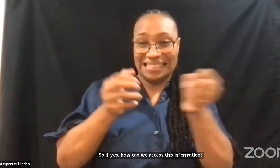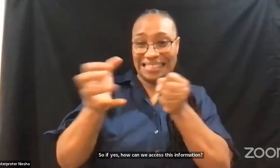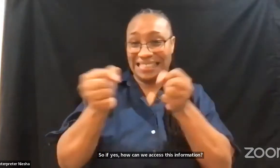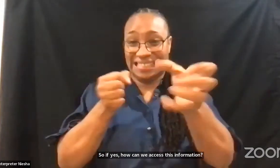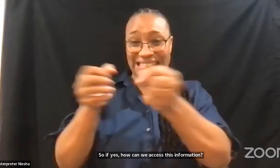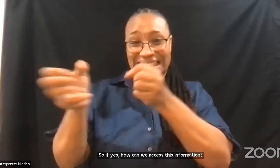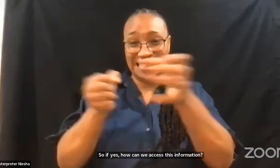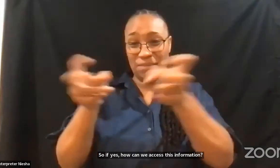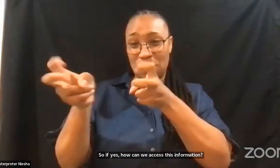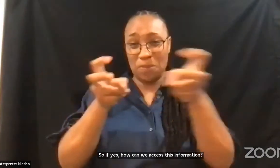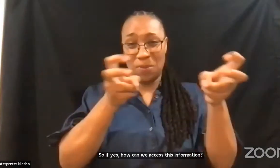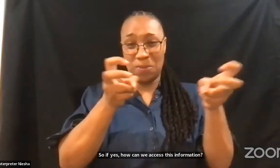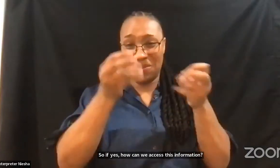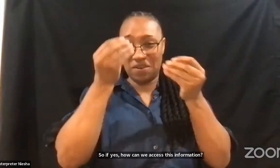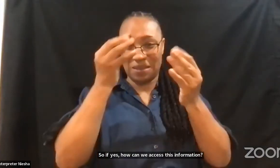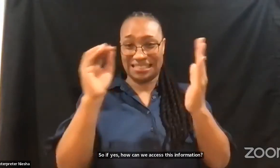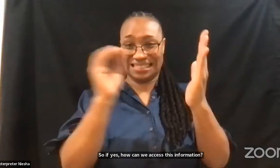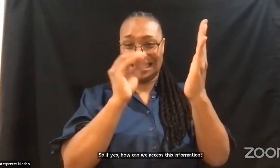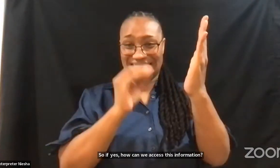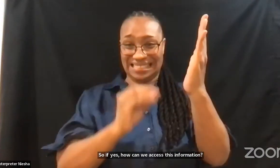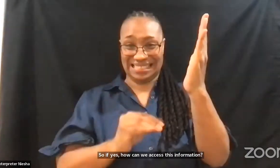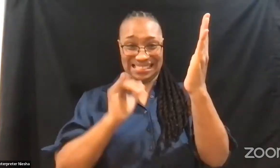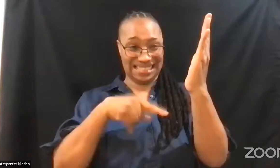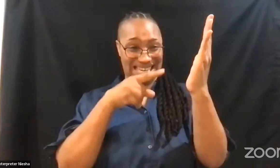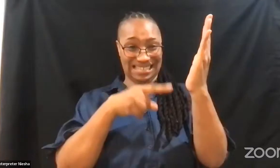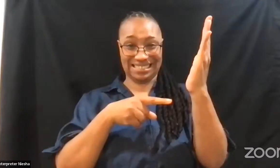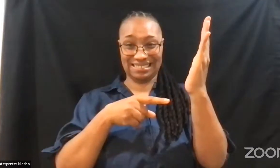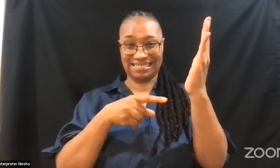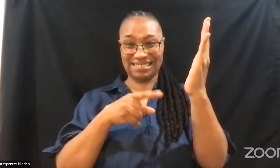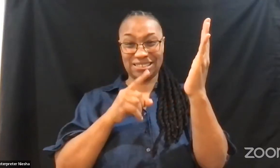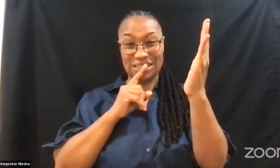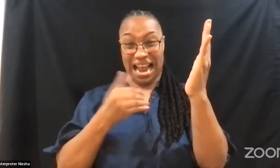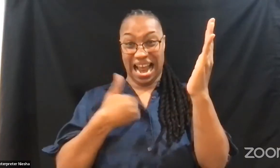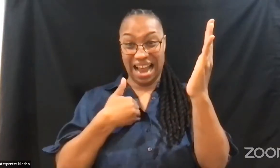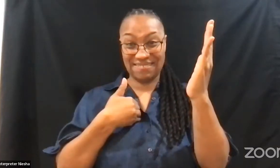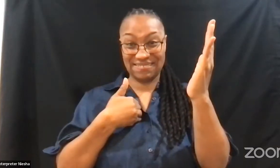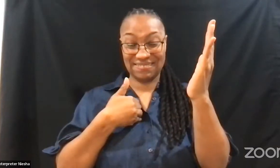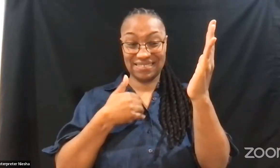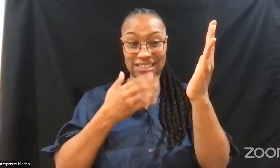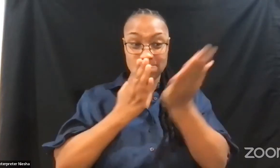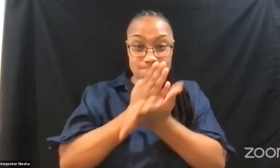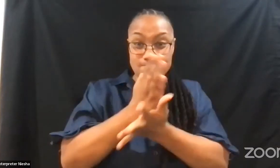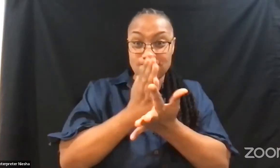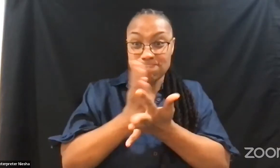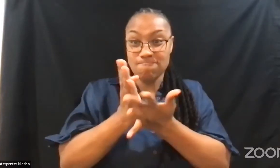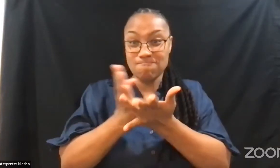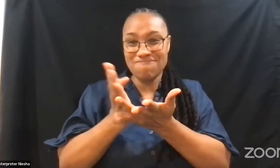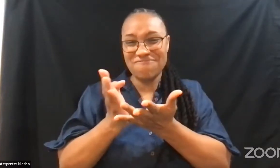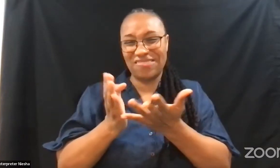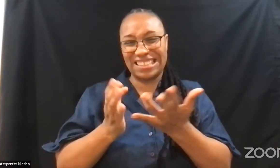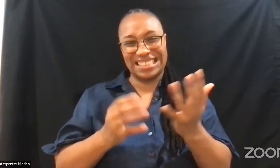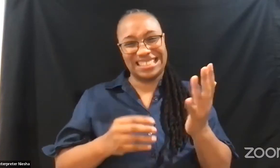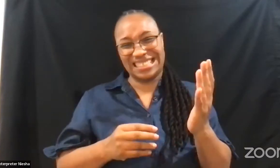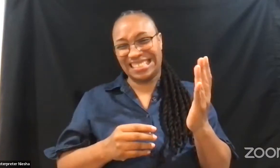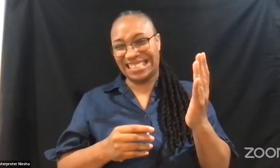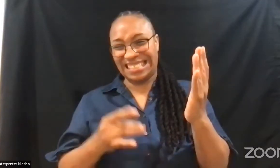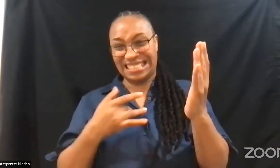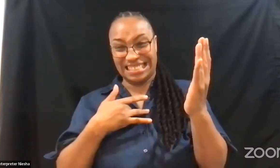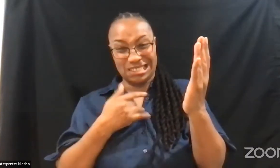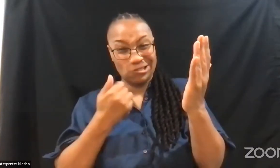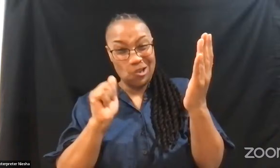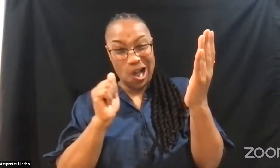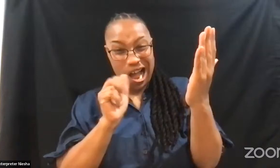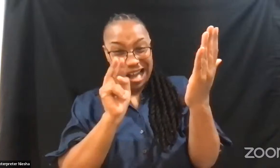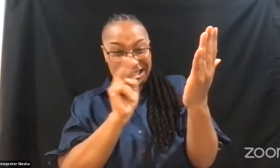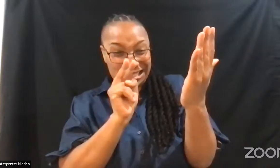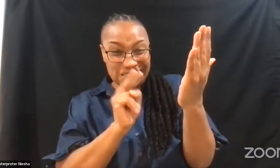different populations. And so you really have to skim through and study all of them